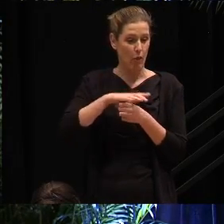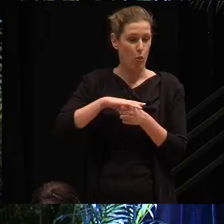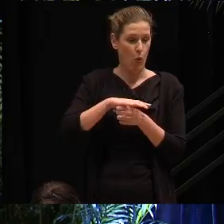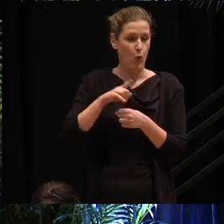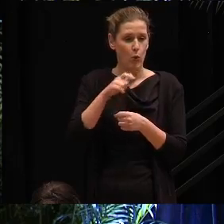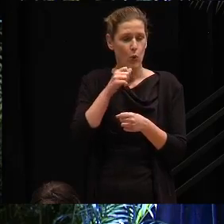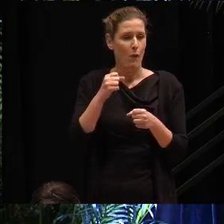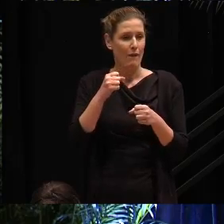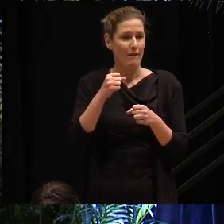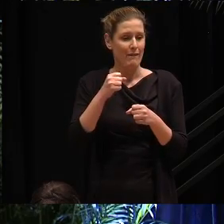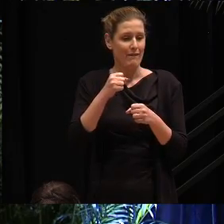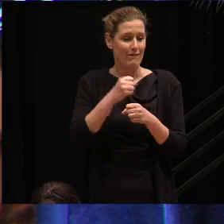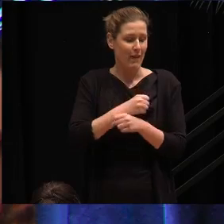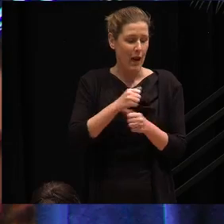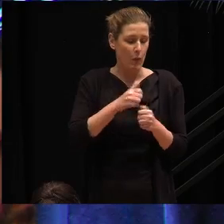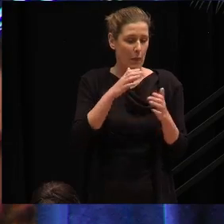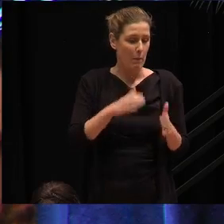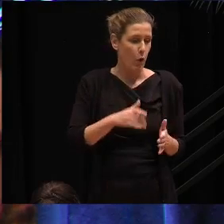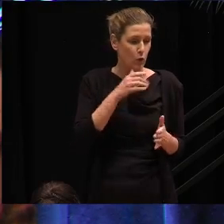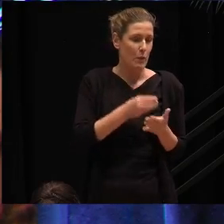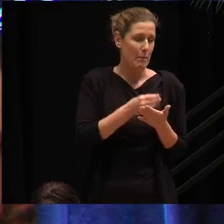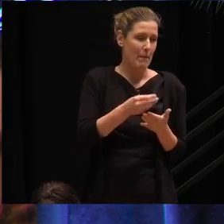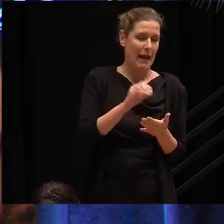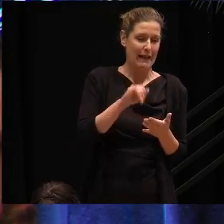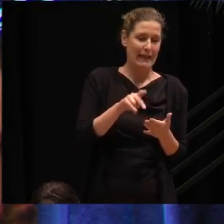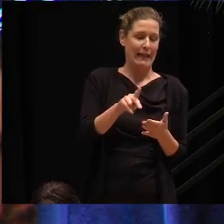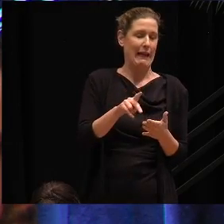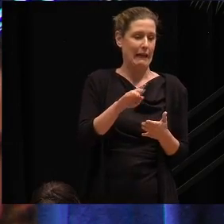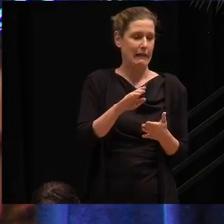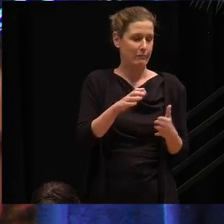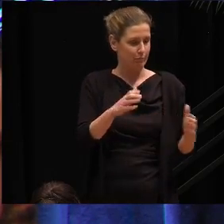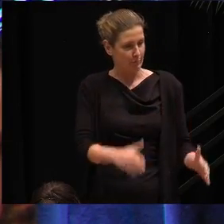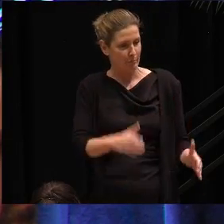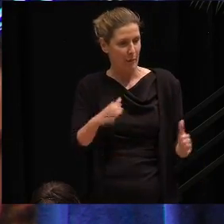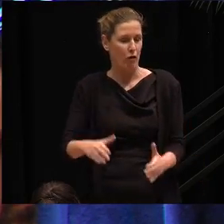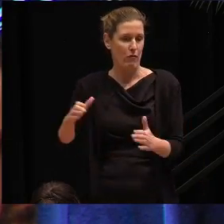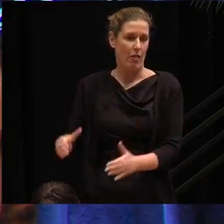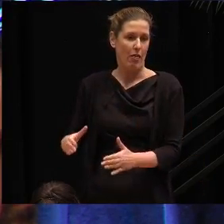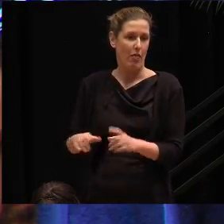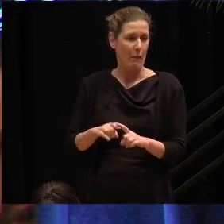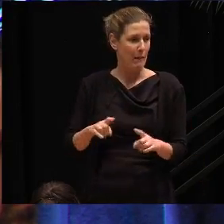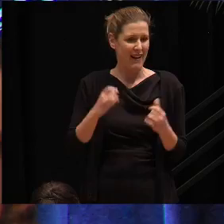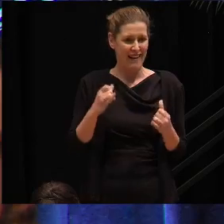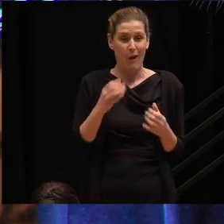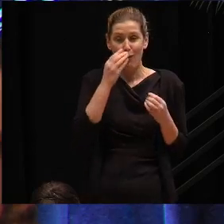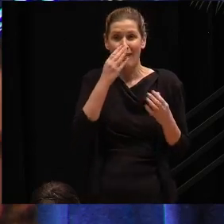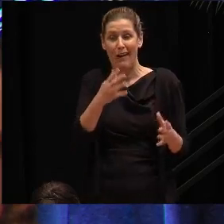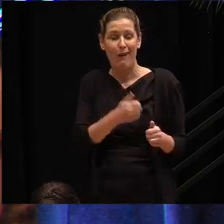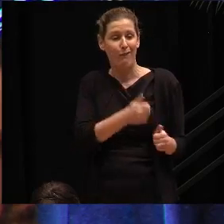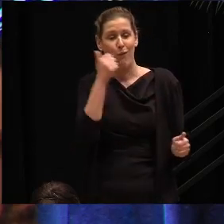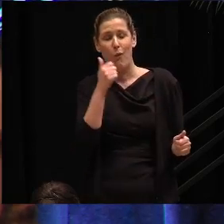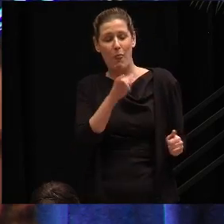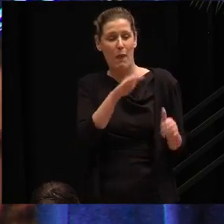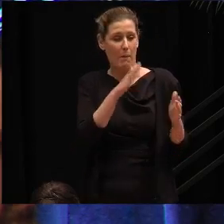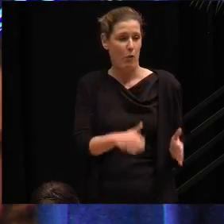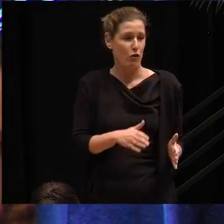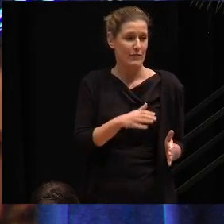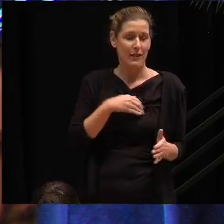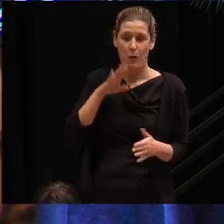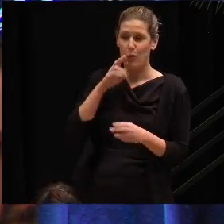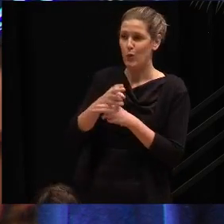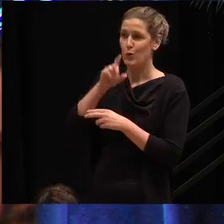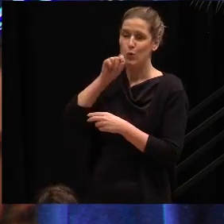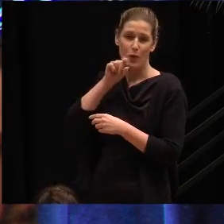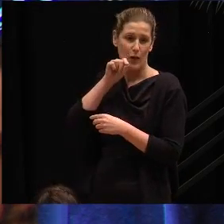with someone who buys ink by the barrel. But now, so what? I'll just avoid them, and I'll go on Twitter and say what I have to say. It doesn't